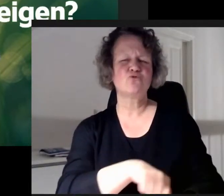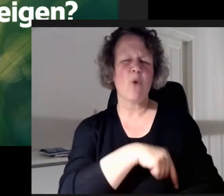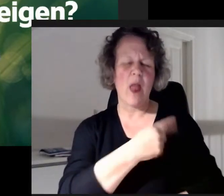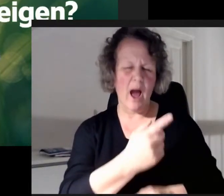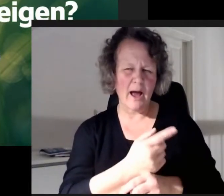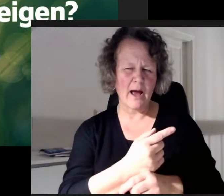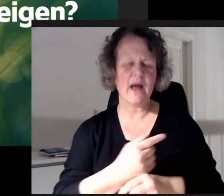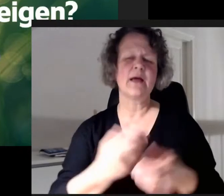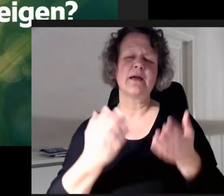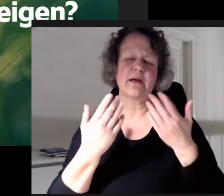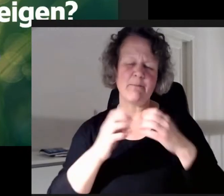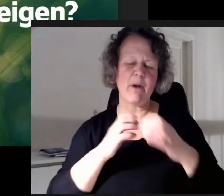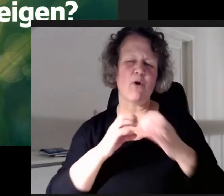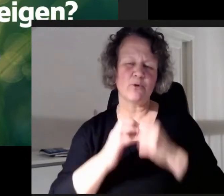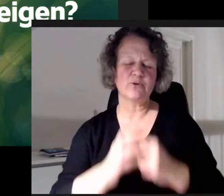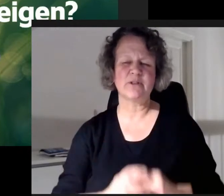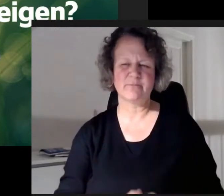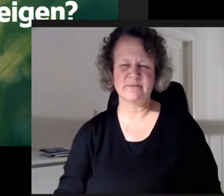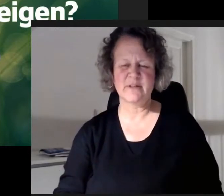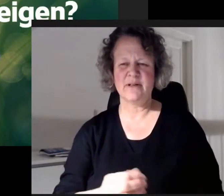penguin.